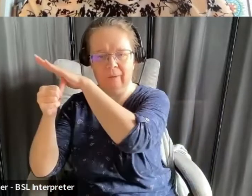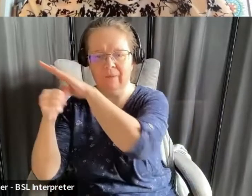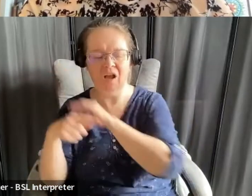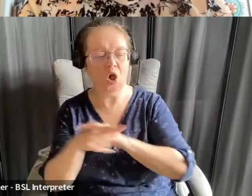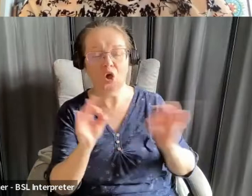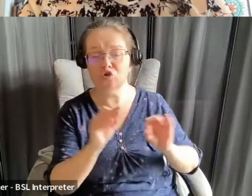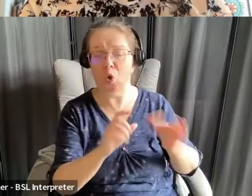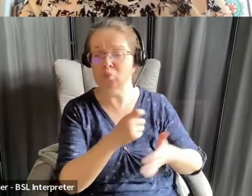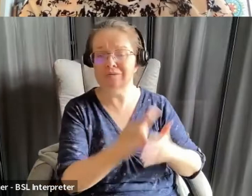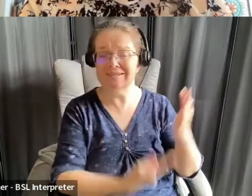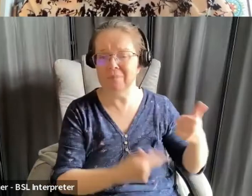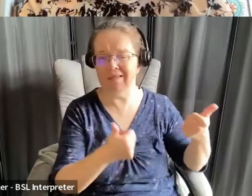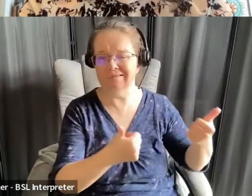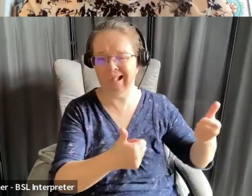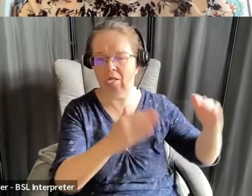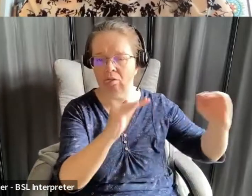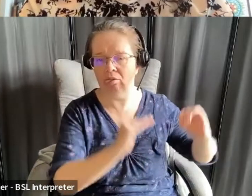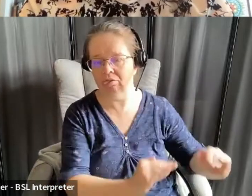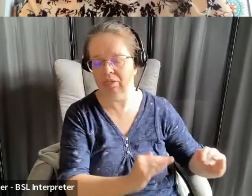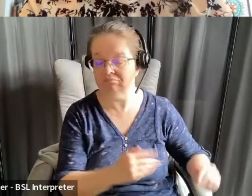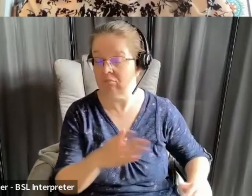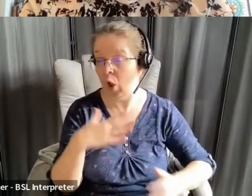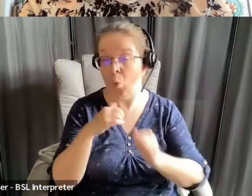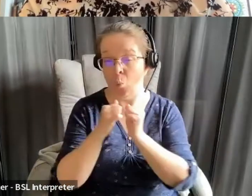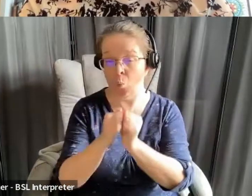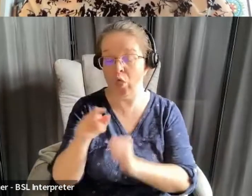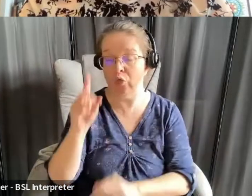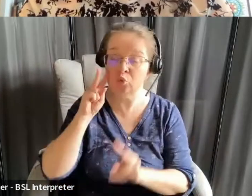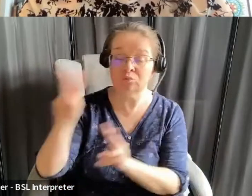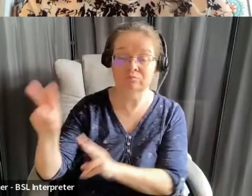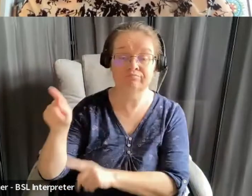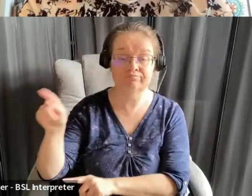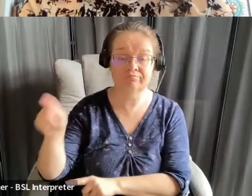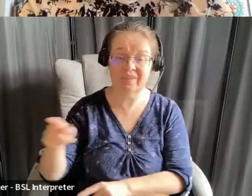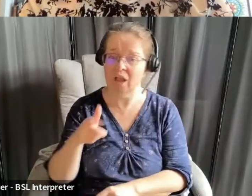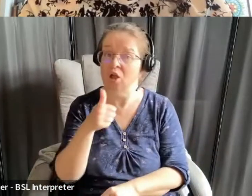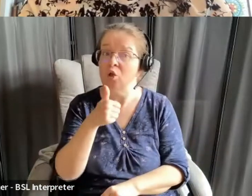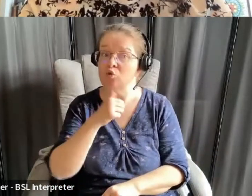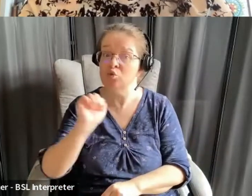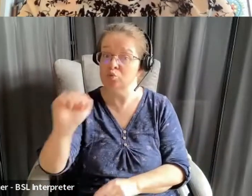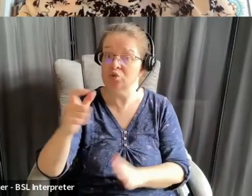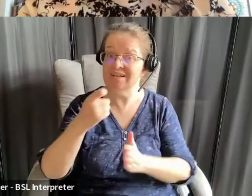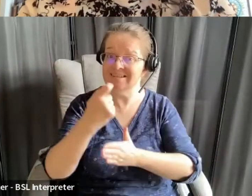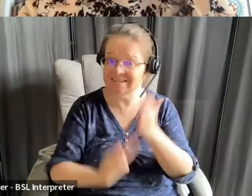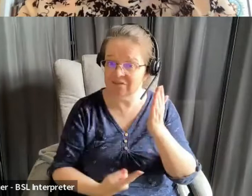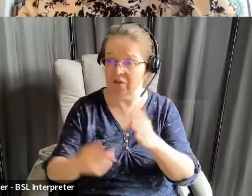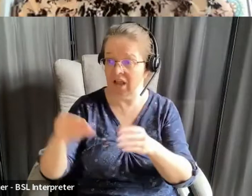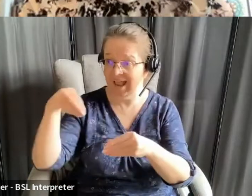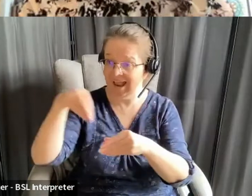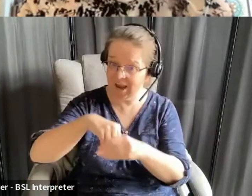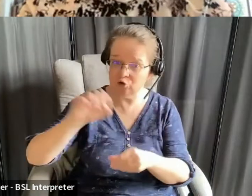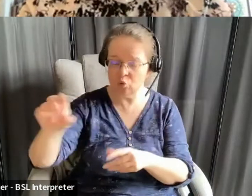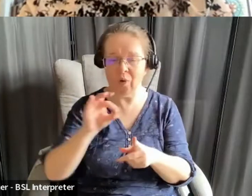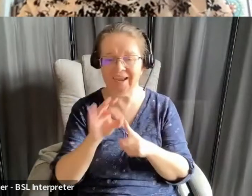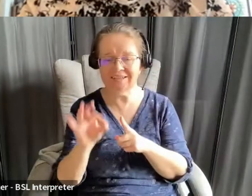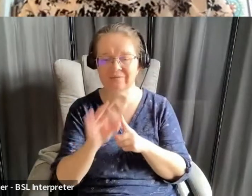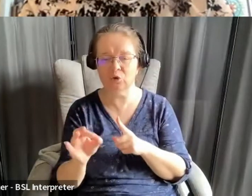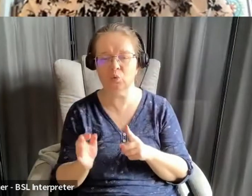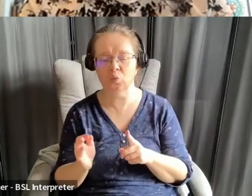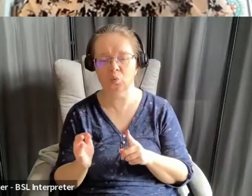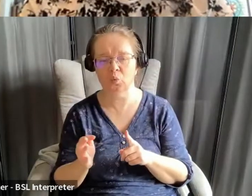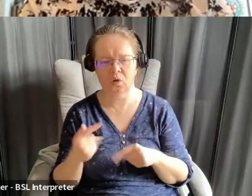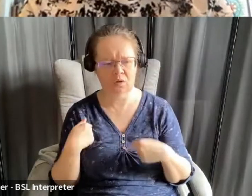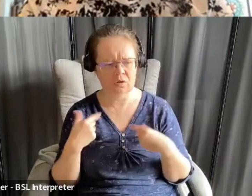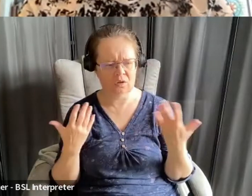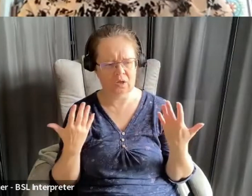ask you to check that out, because you can be using your disability within your interview, because we've